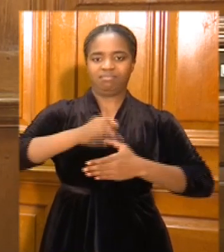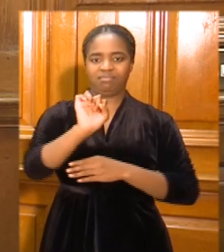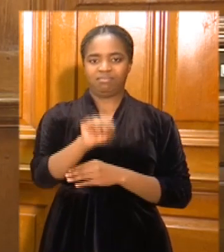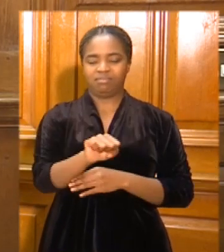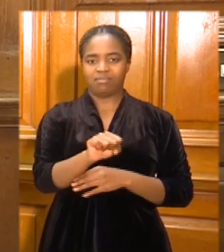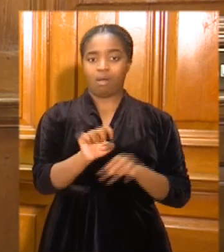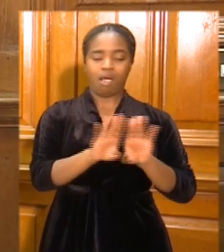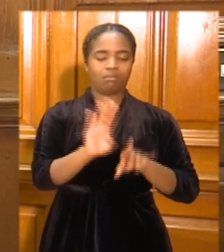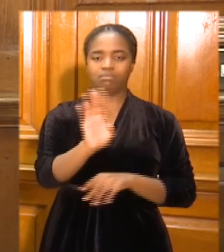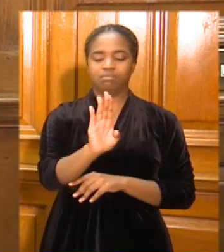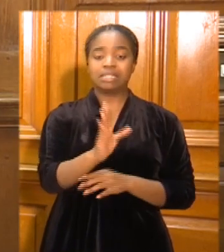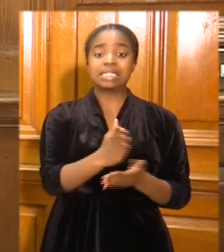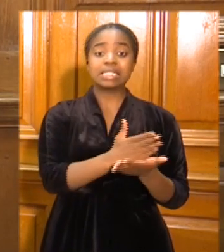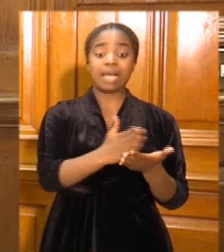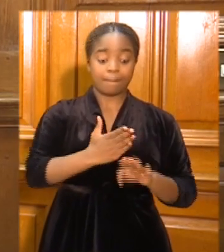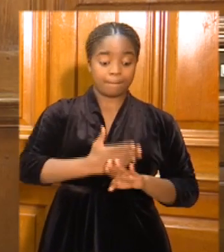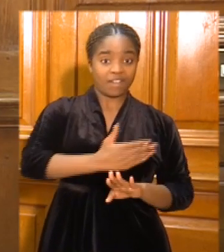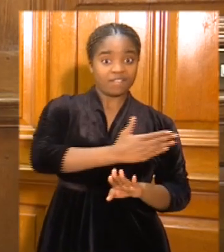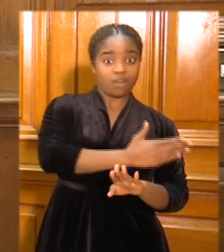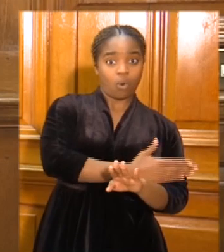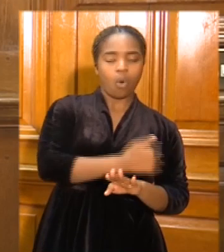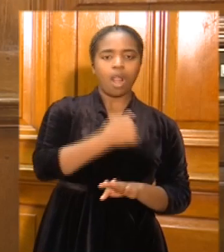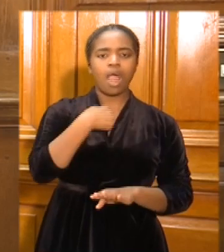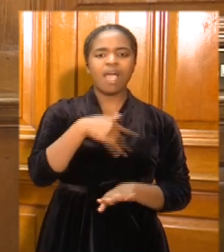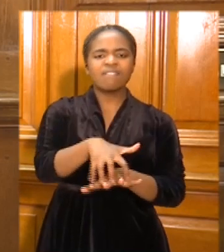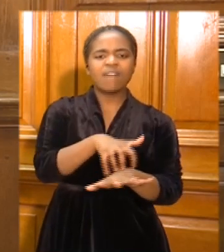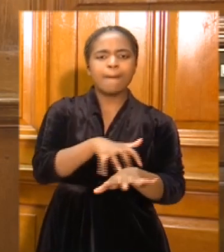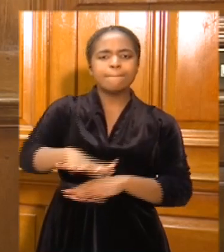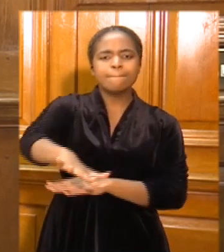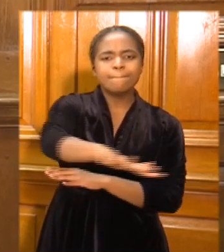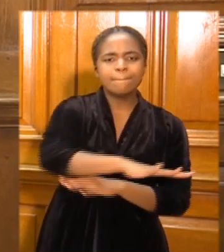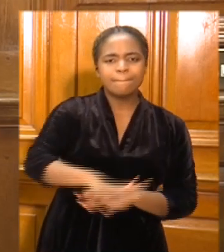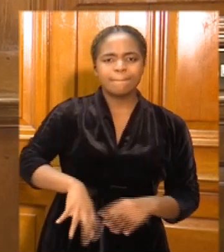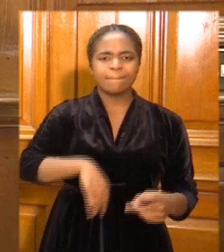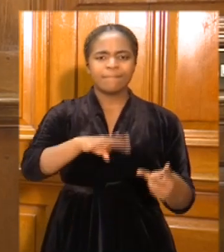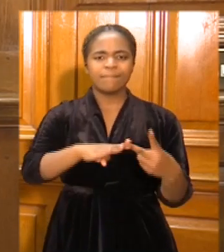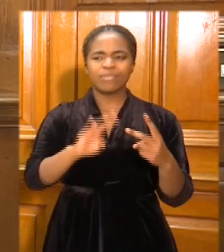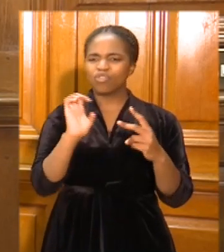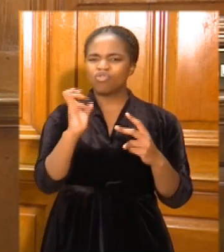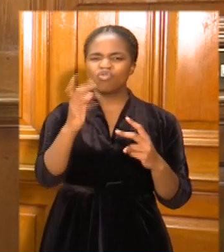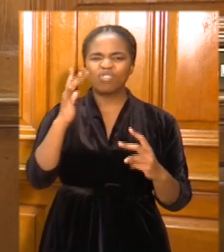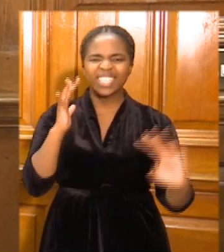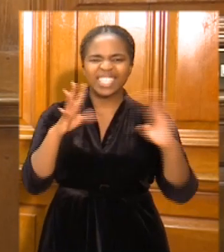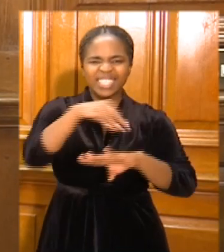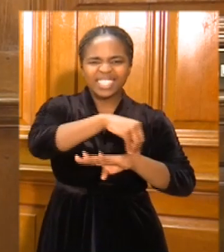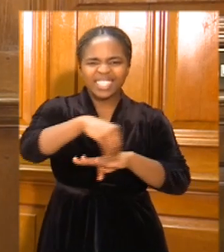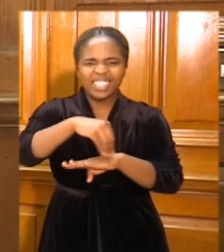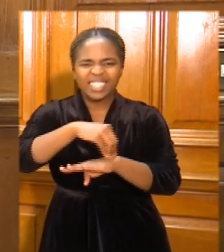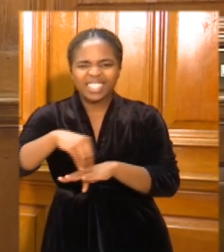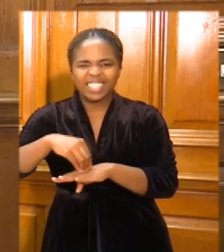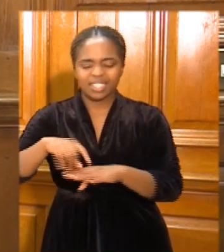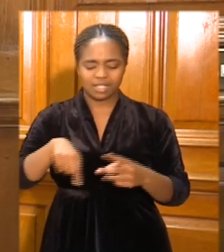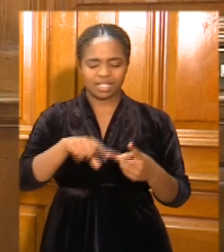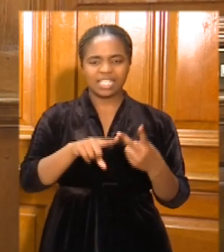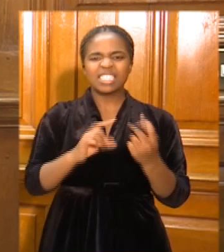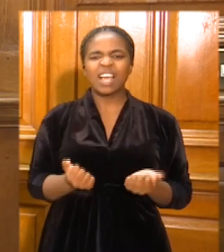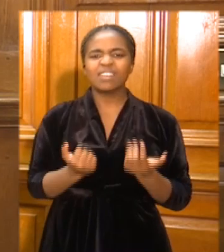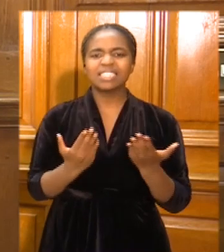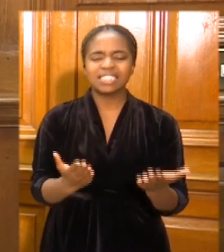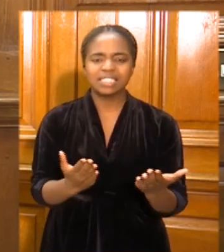sectors that opened previously, such as agriculture and forestry, utilities, medical